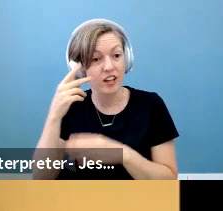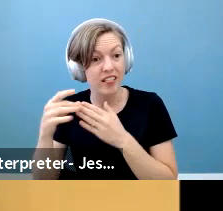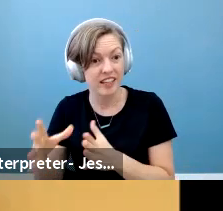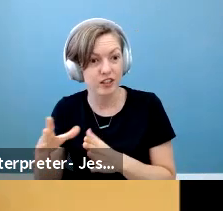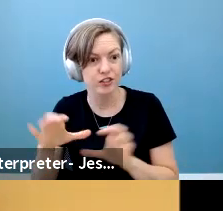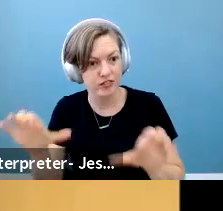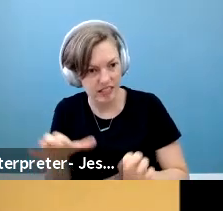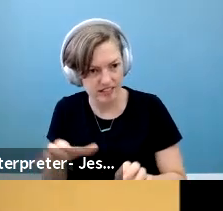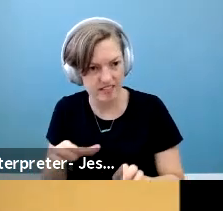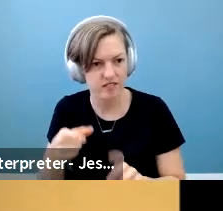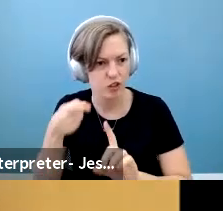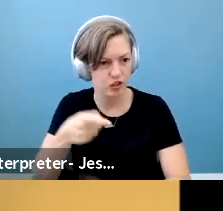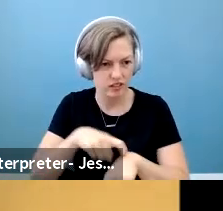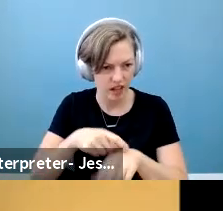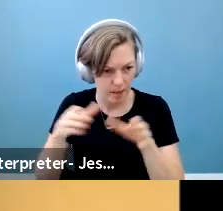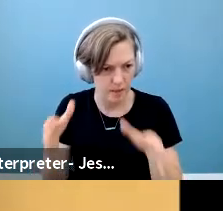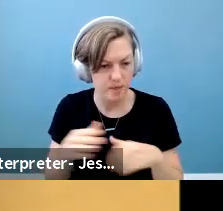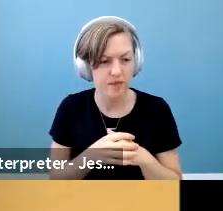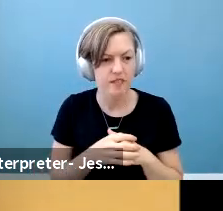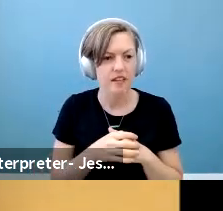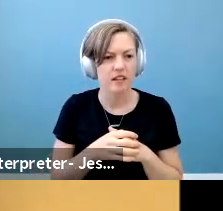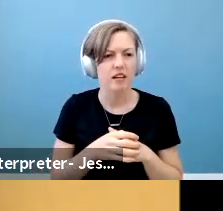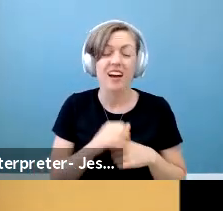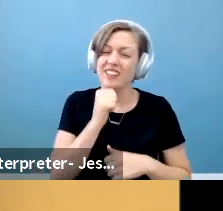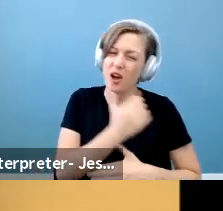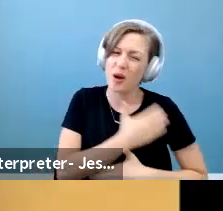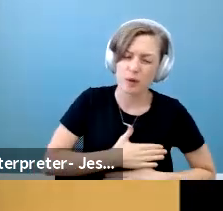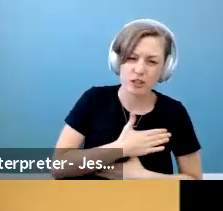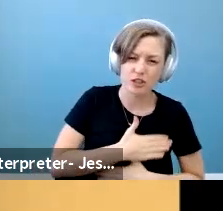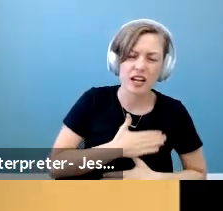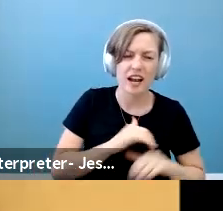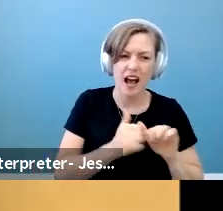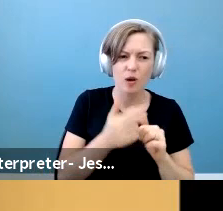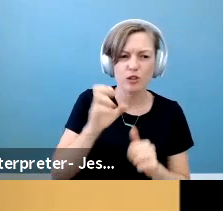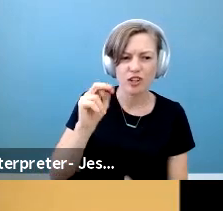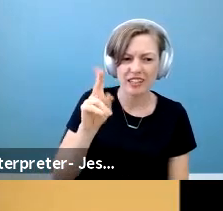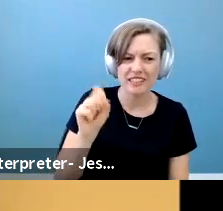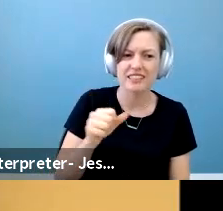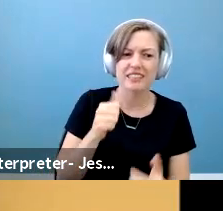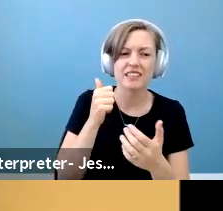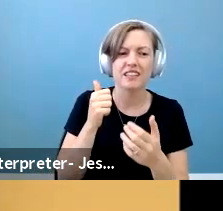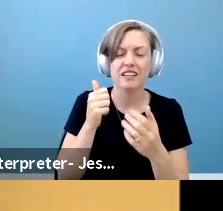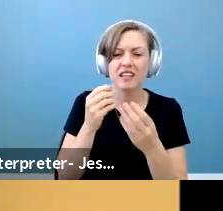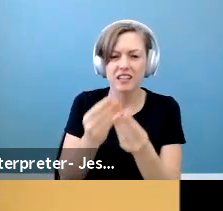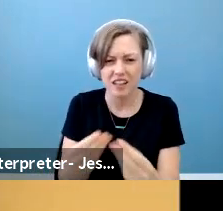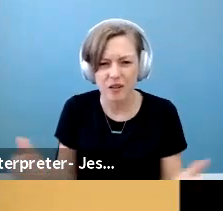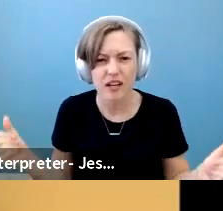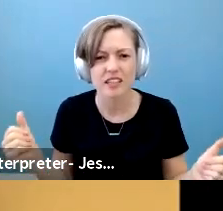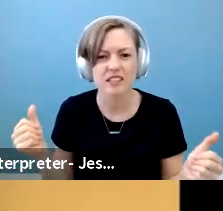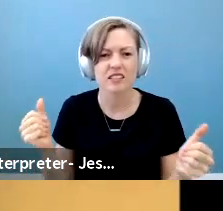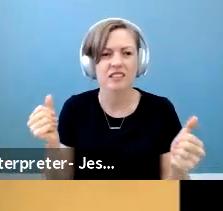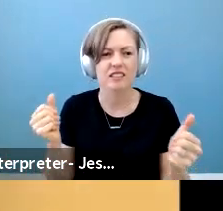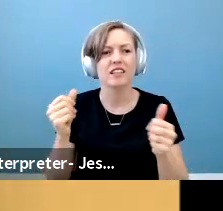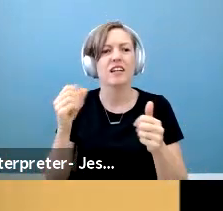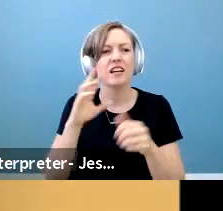time. I hadn't appreciated the ways in which eugenics helped erase or drive Indigenous culture